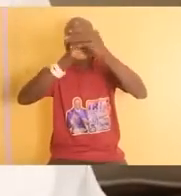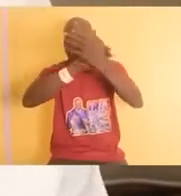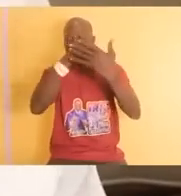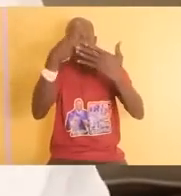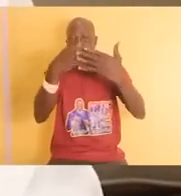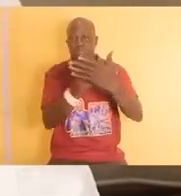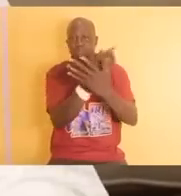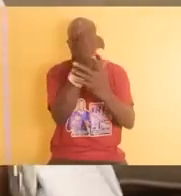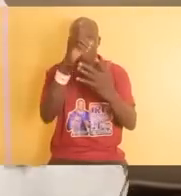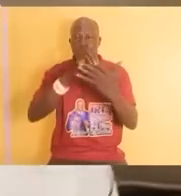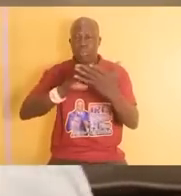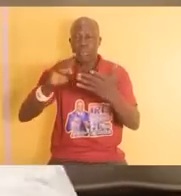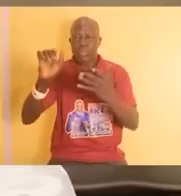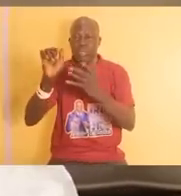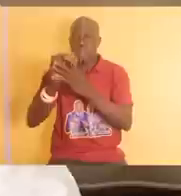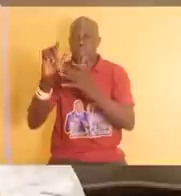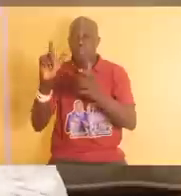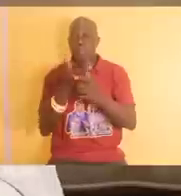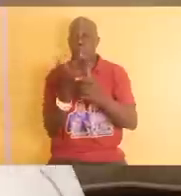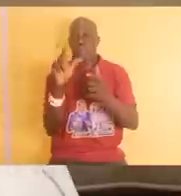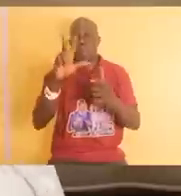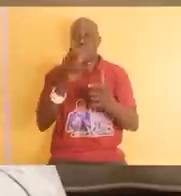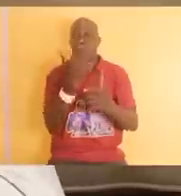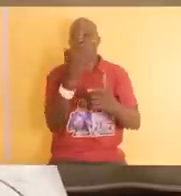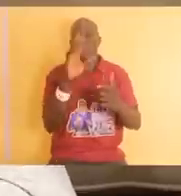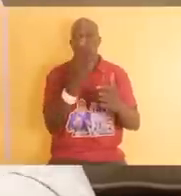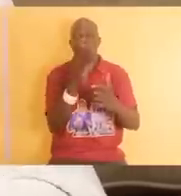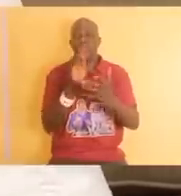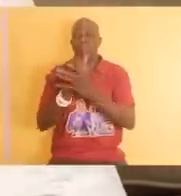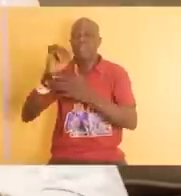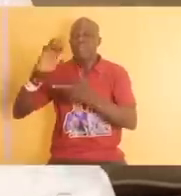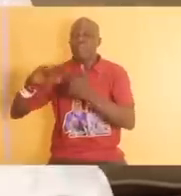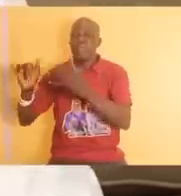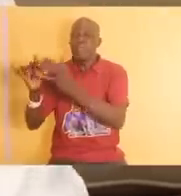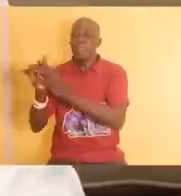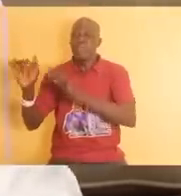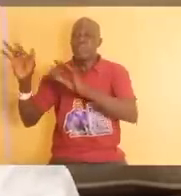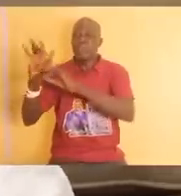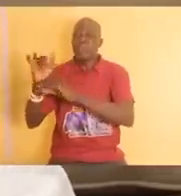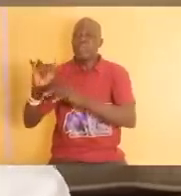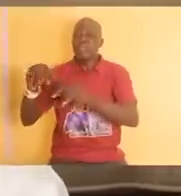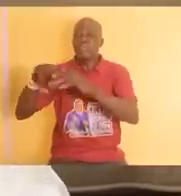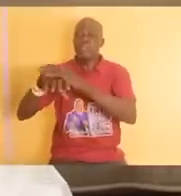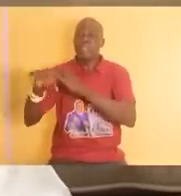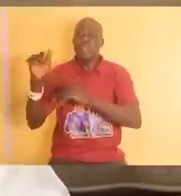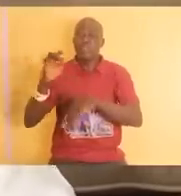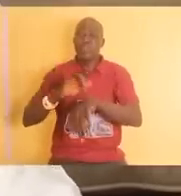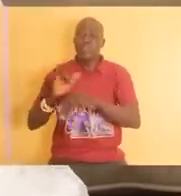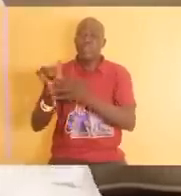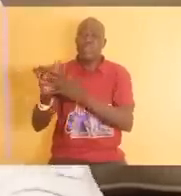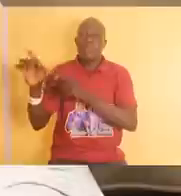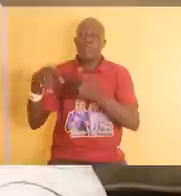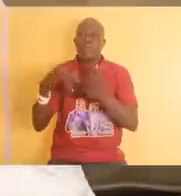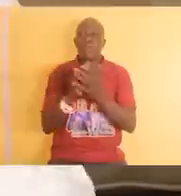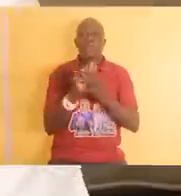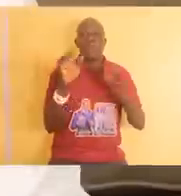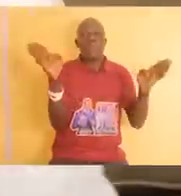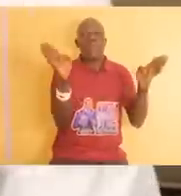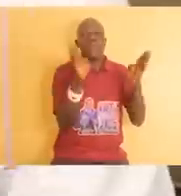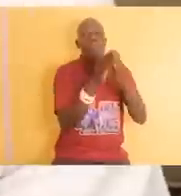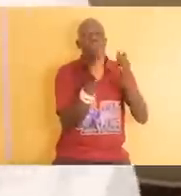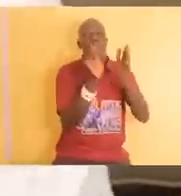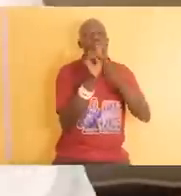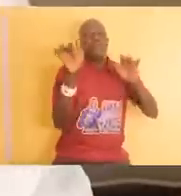you. You will. You will. You will. You will. You will. You will. You will. You will. You will.